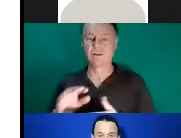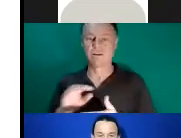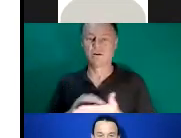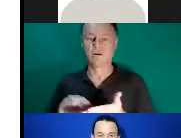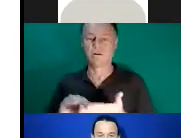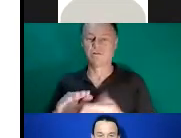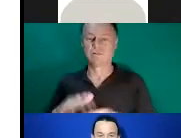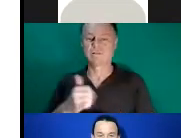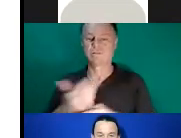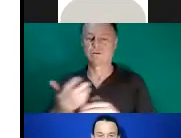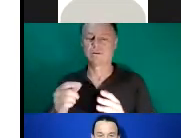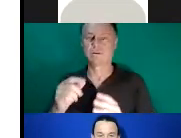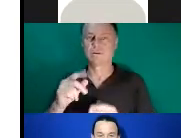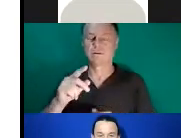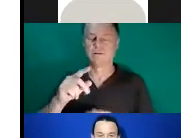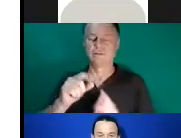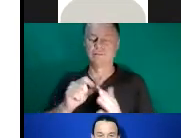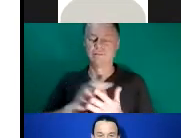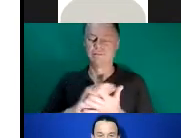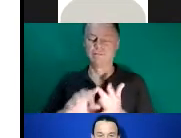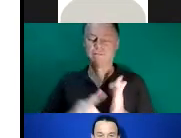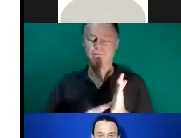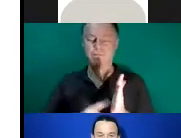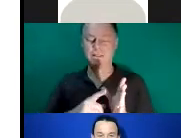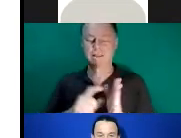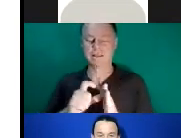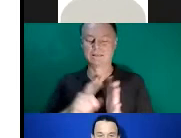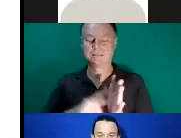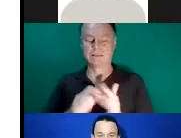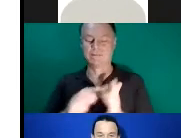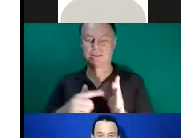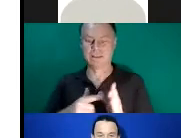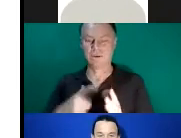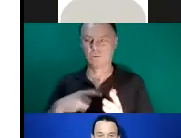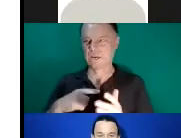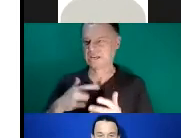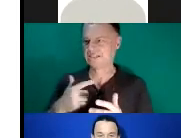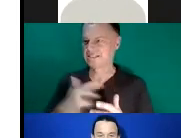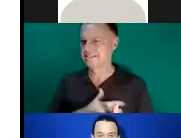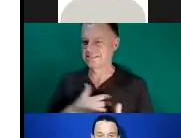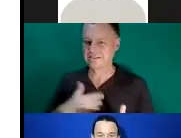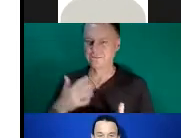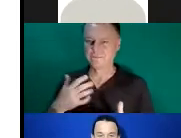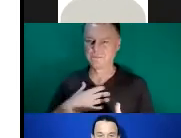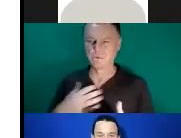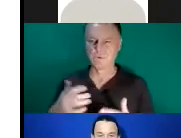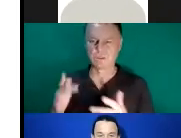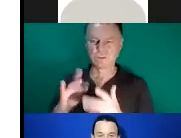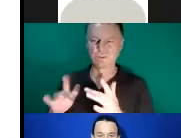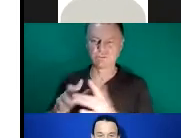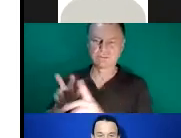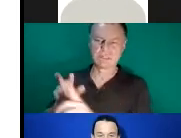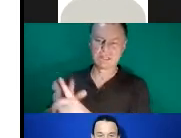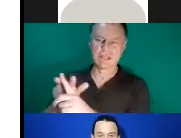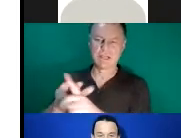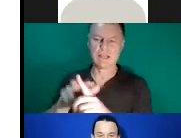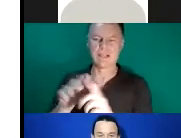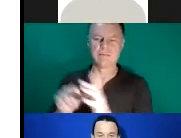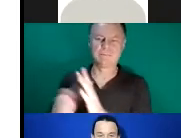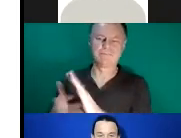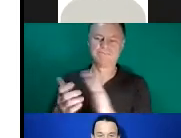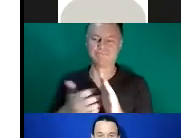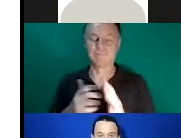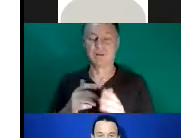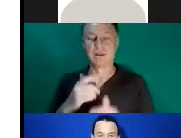in Philadelphia with the intention of carrying out more insurance scams. In 1894, the office was burned